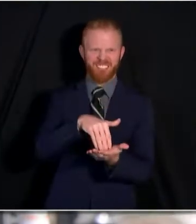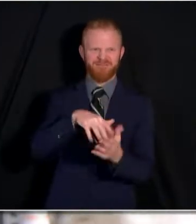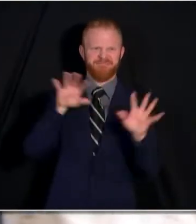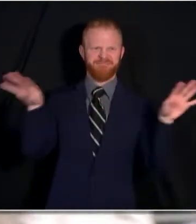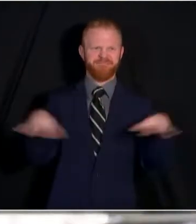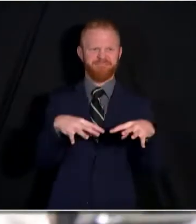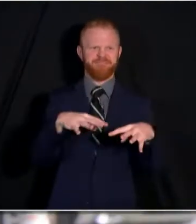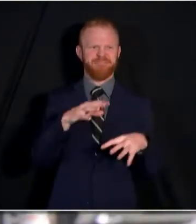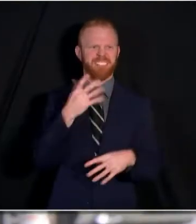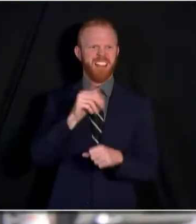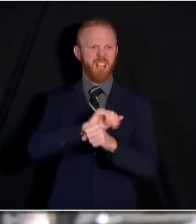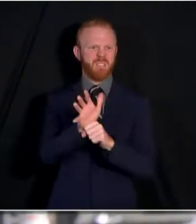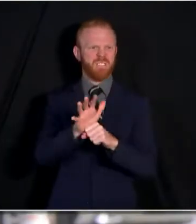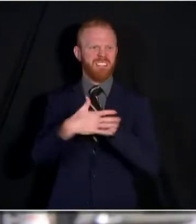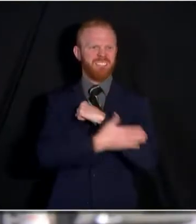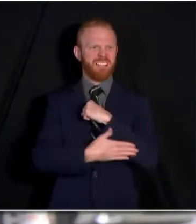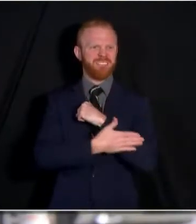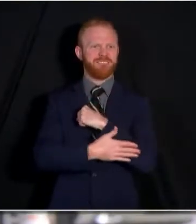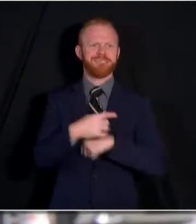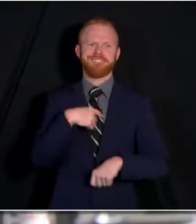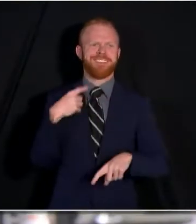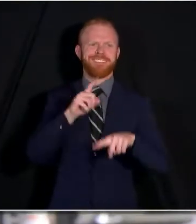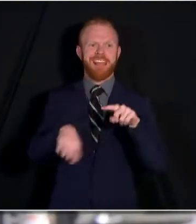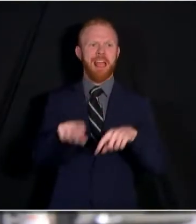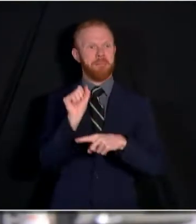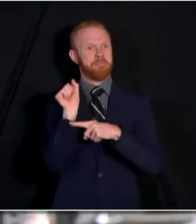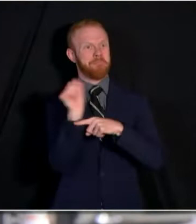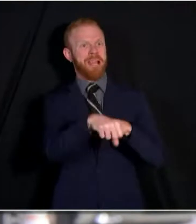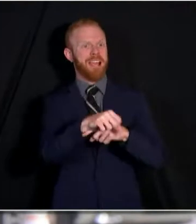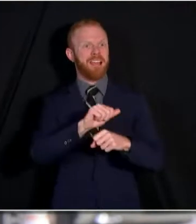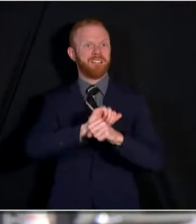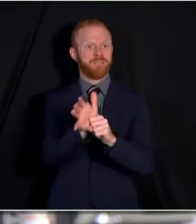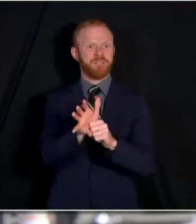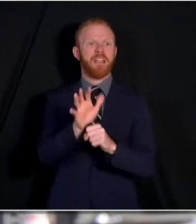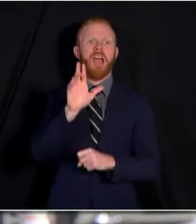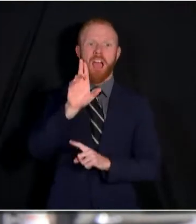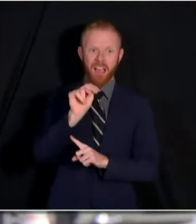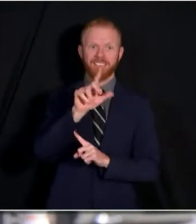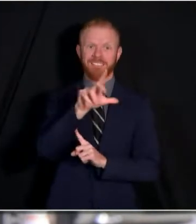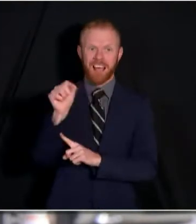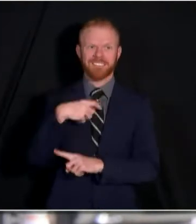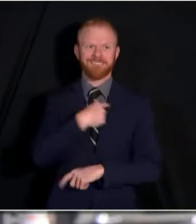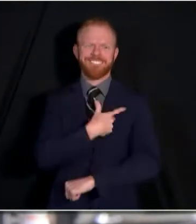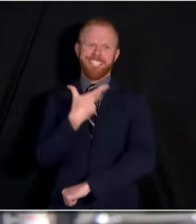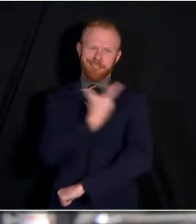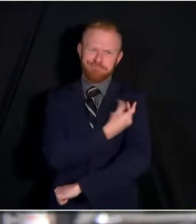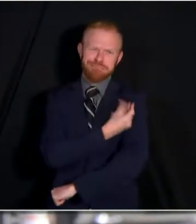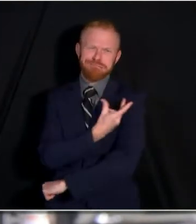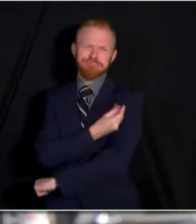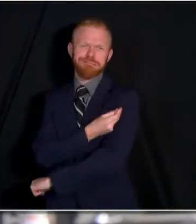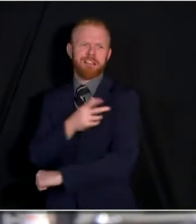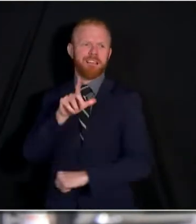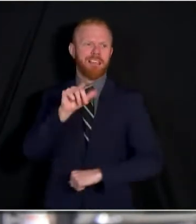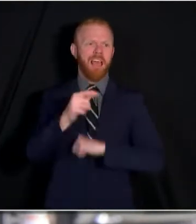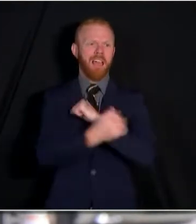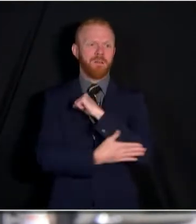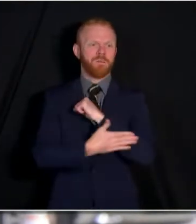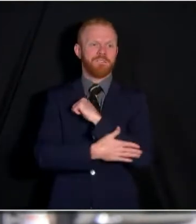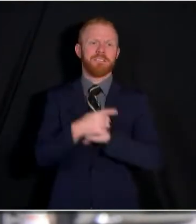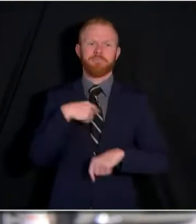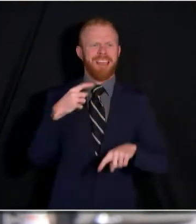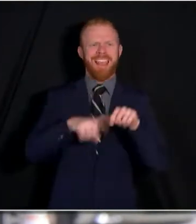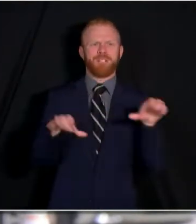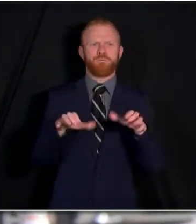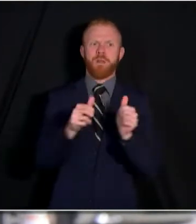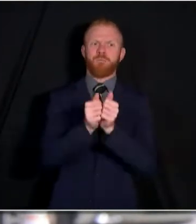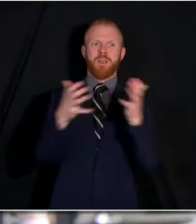COVID-19 in California unless we vaccinate Los Angeles County. We can't vaccinate Los Angeles County without a strong team made